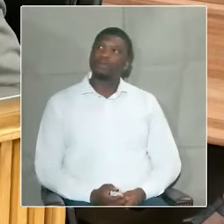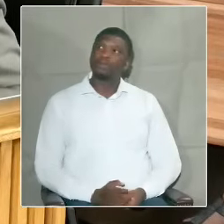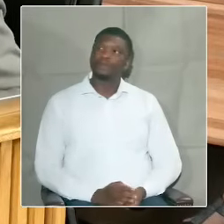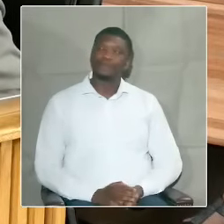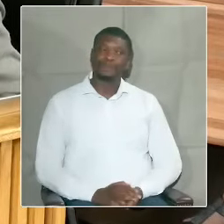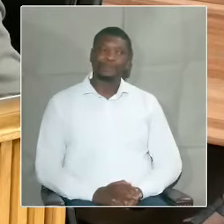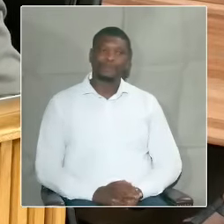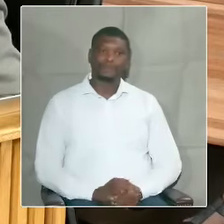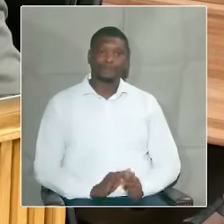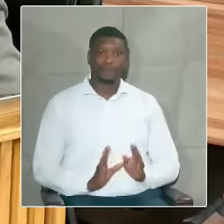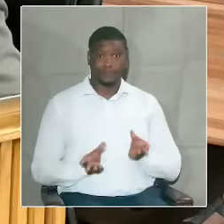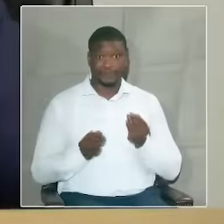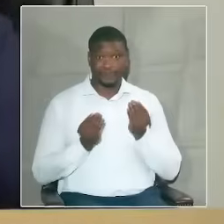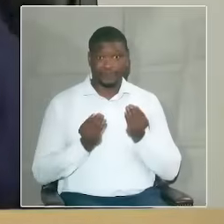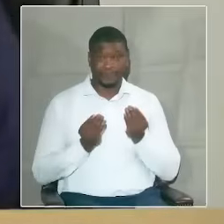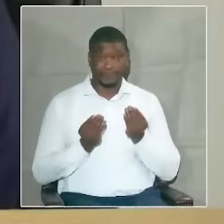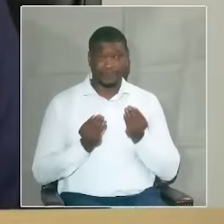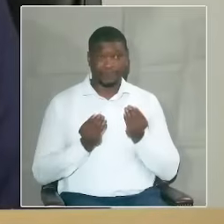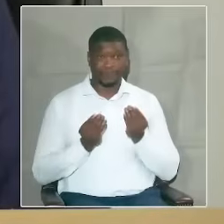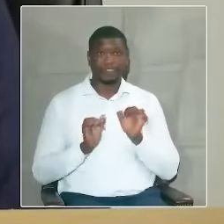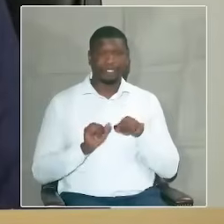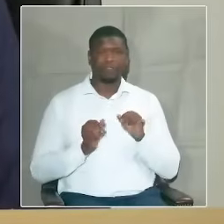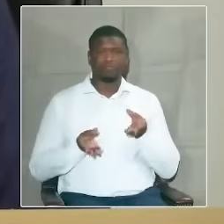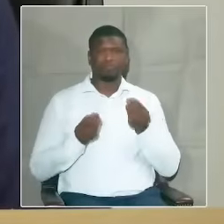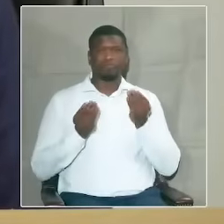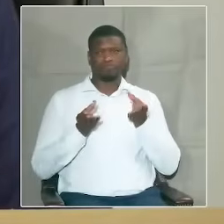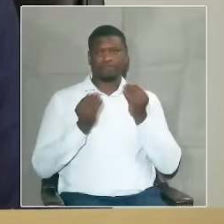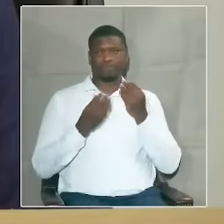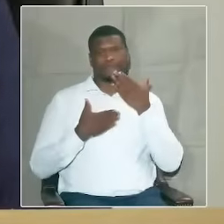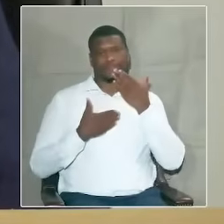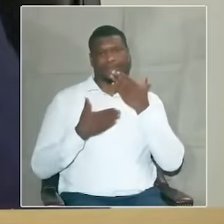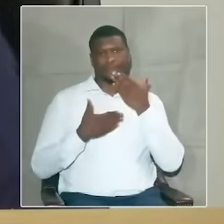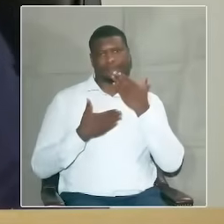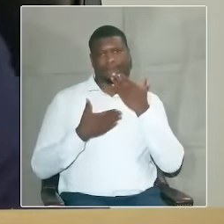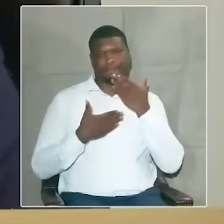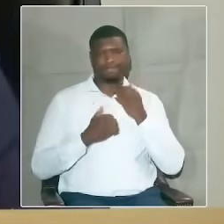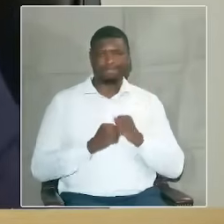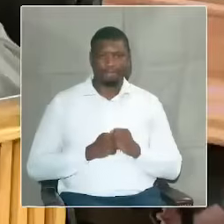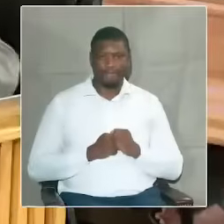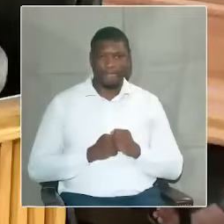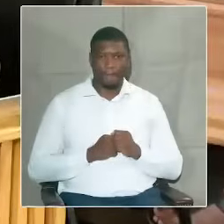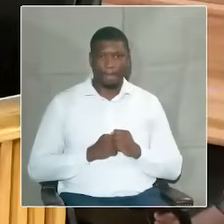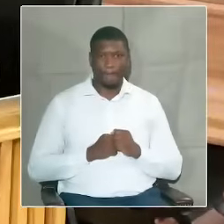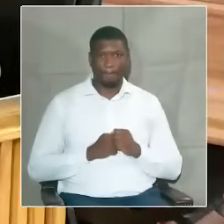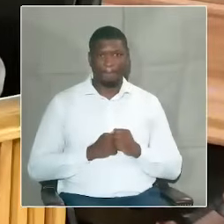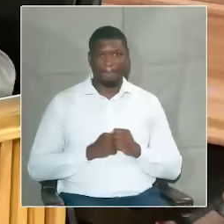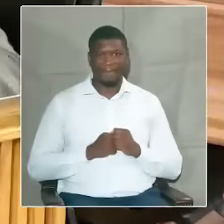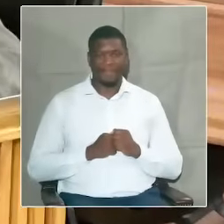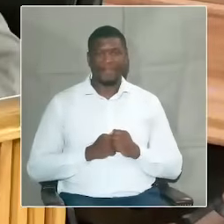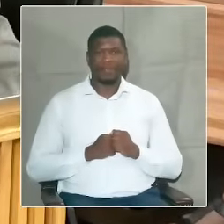Are you there, General? I am there. Thanks. Thanks. Commissioner. Yes, and